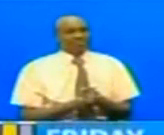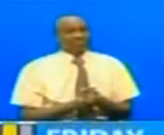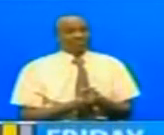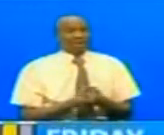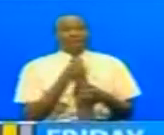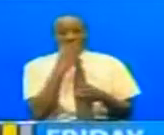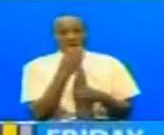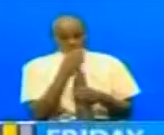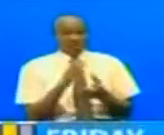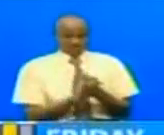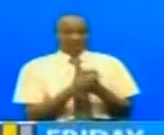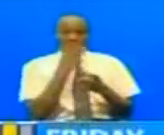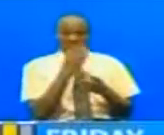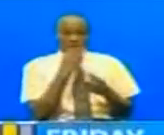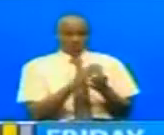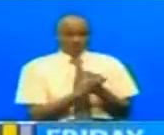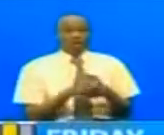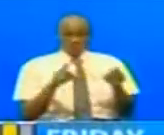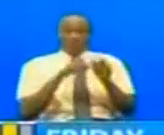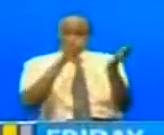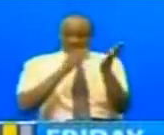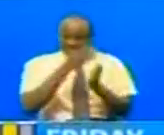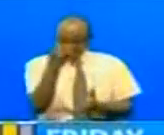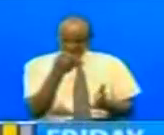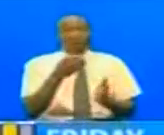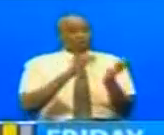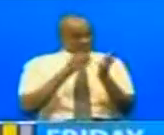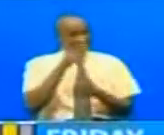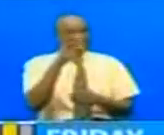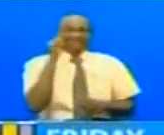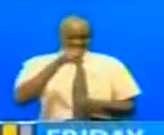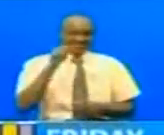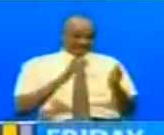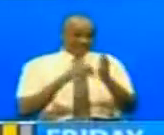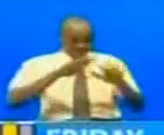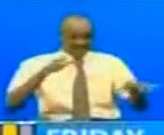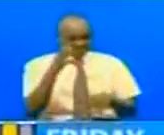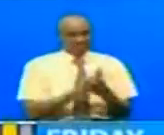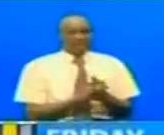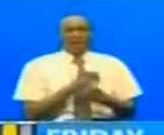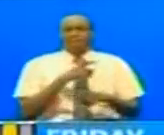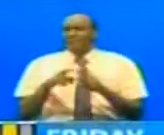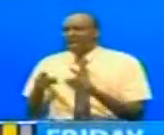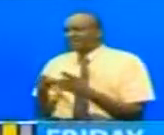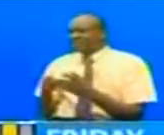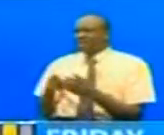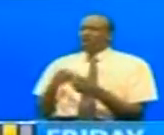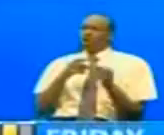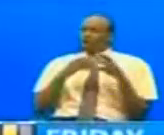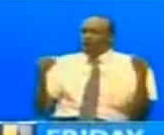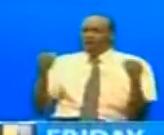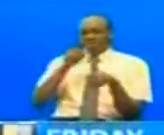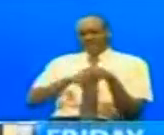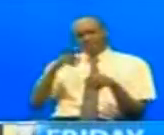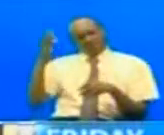Mango, I grow mango. Okay. Yeah. And especially in Ukambani. In Ukambani as well, yeah. That's nice. Mm. But then the thing is, for a long time,